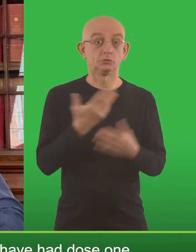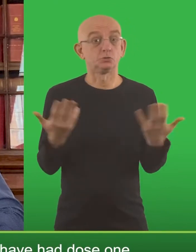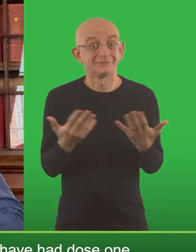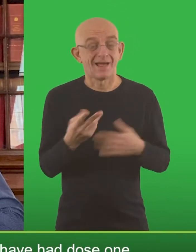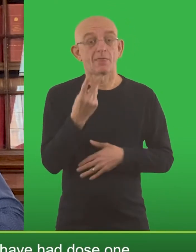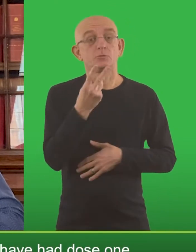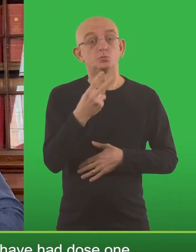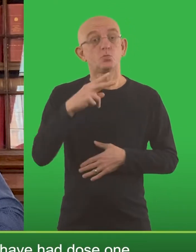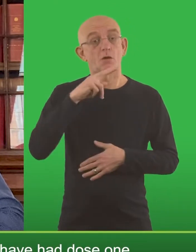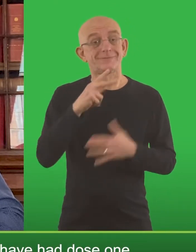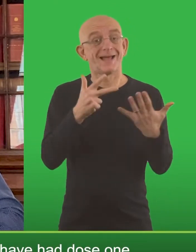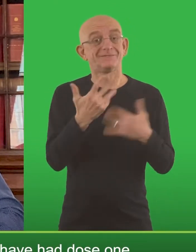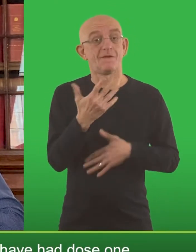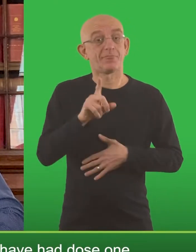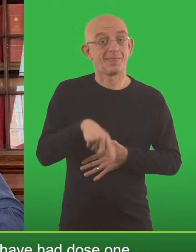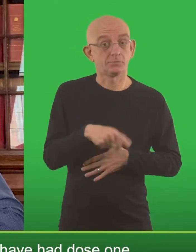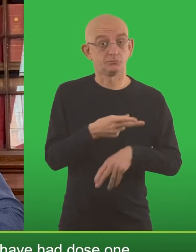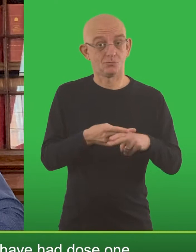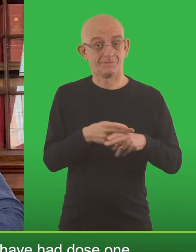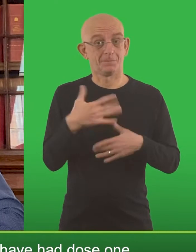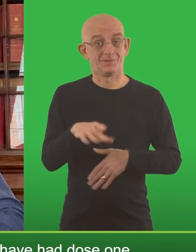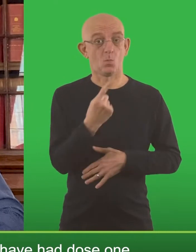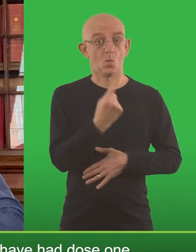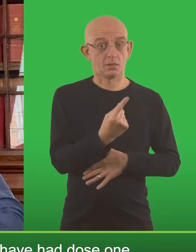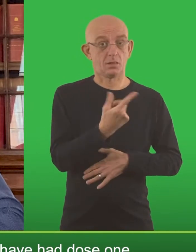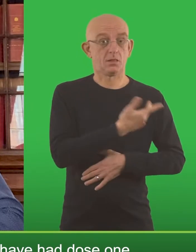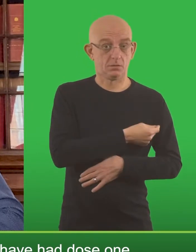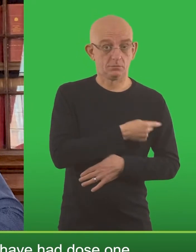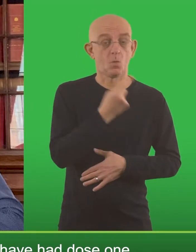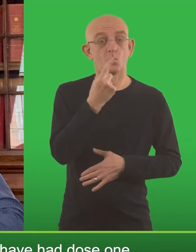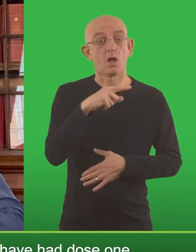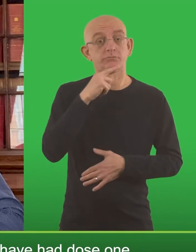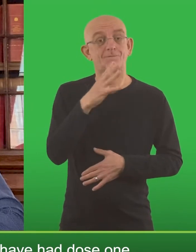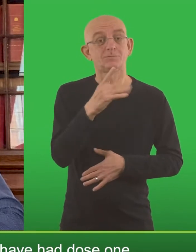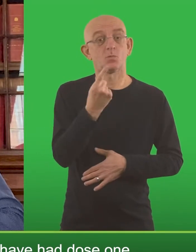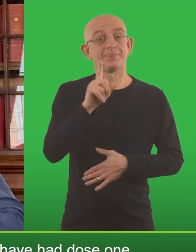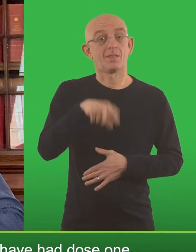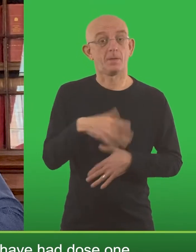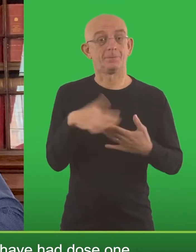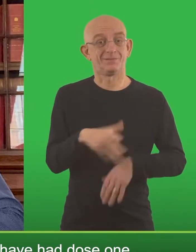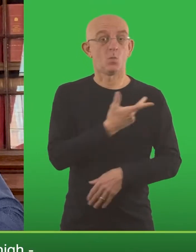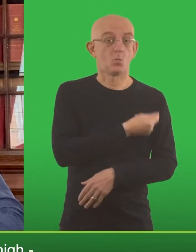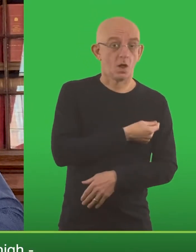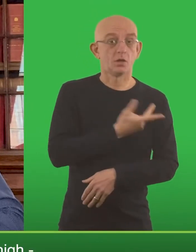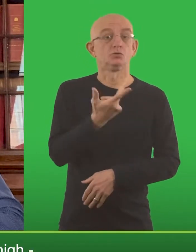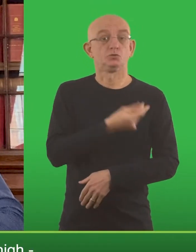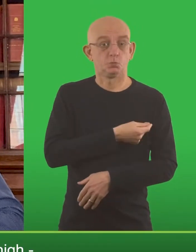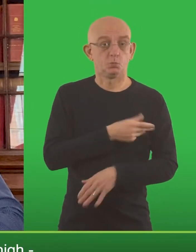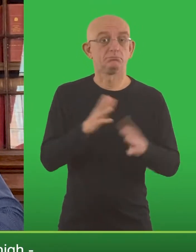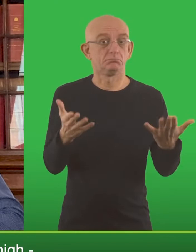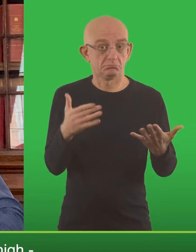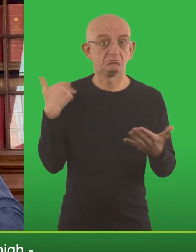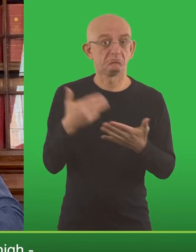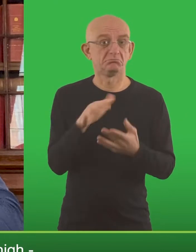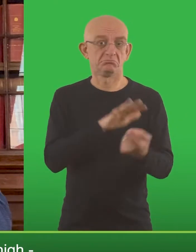today, 285,000 people in Sheffield have had dose 1, 141,000 people have had dose 1 and dose 2. Coverage is really,